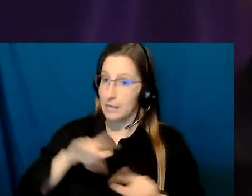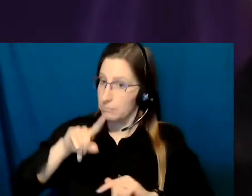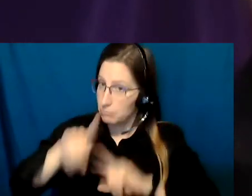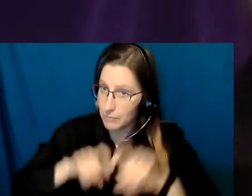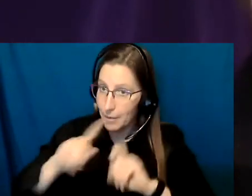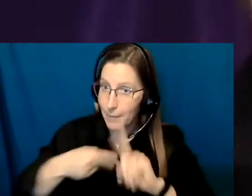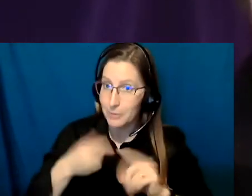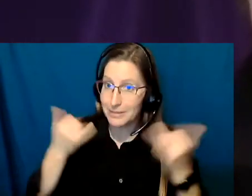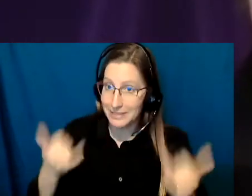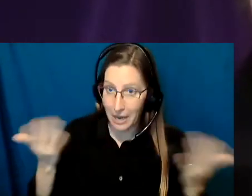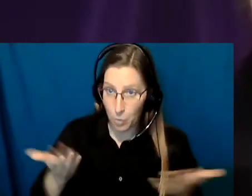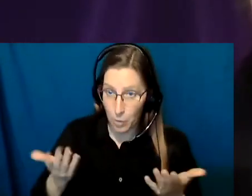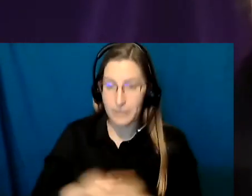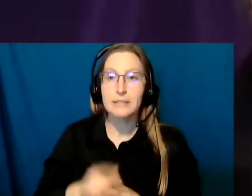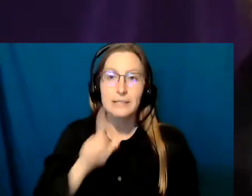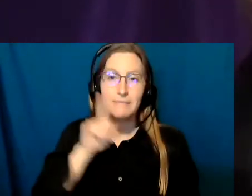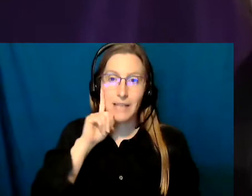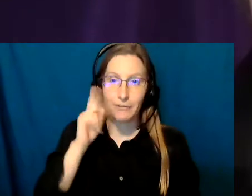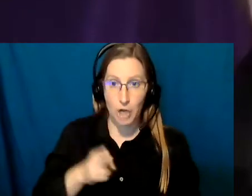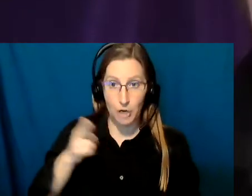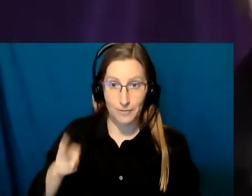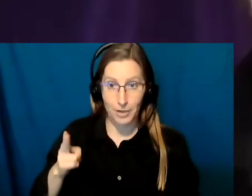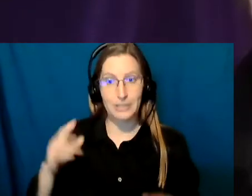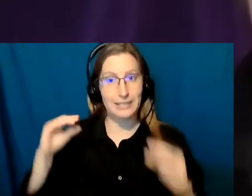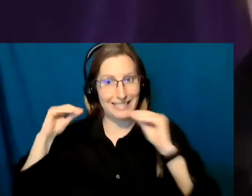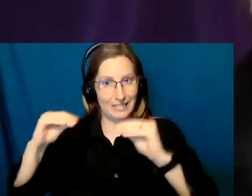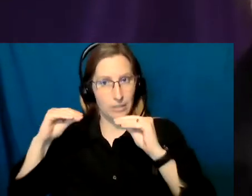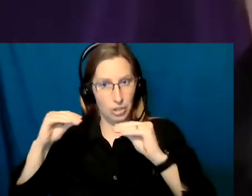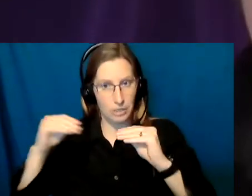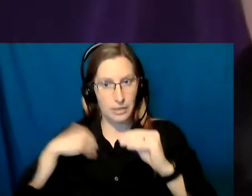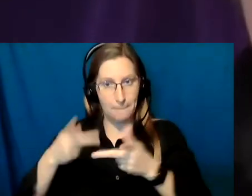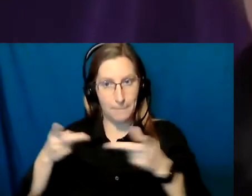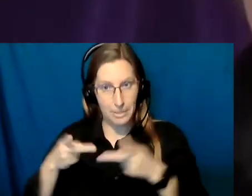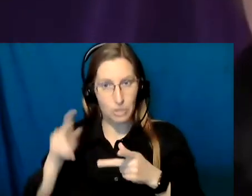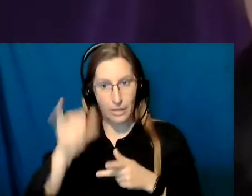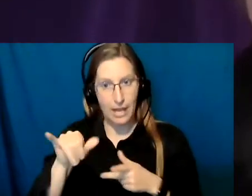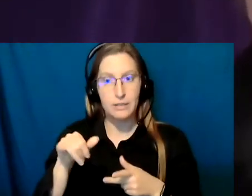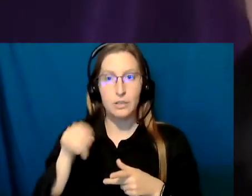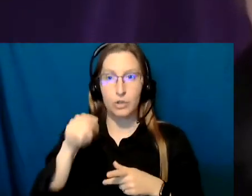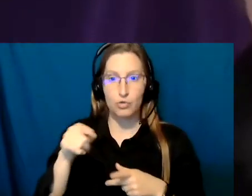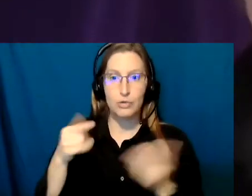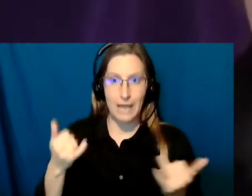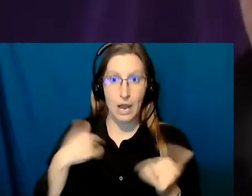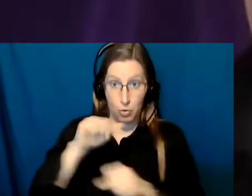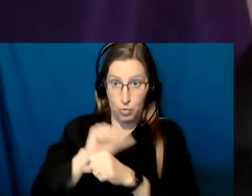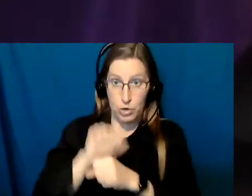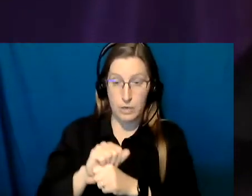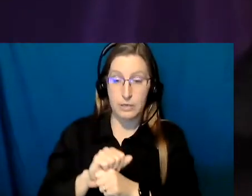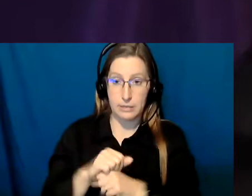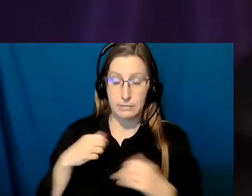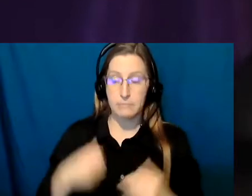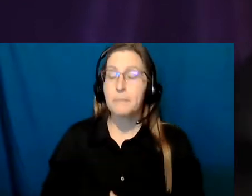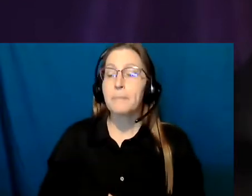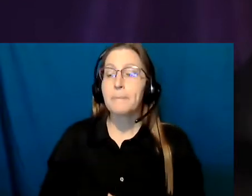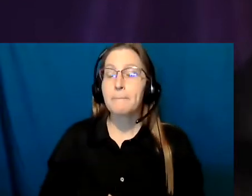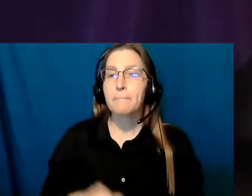today is the deaf and hard of hearing educator position, which is the one that you are working in currently. And